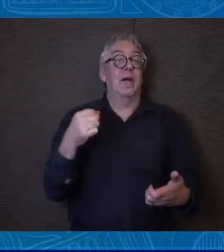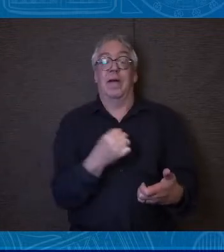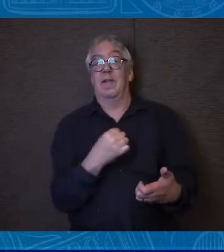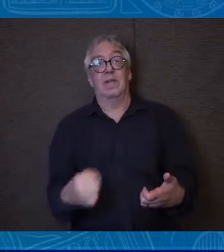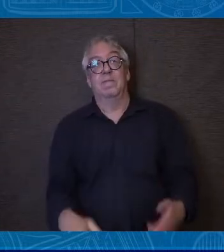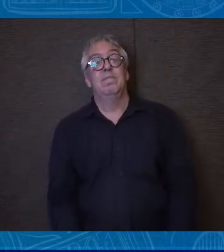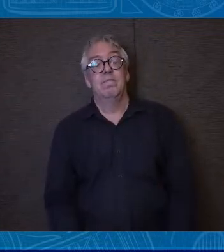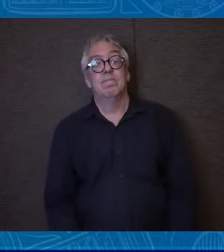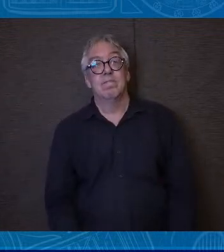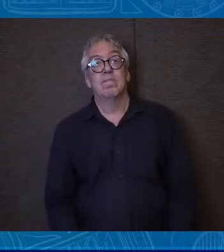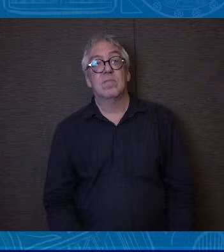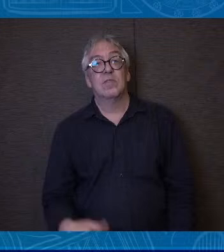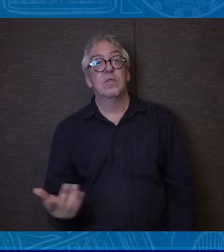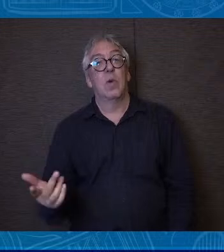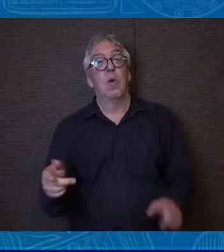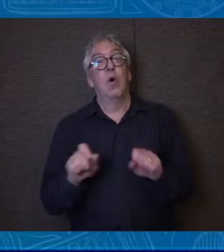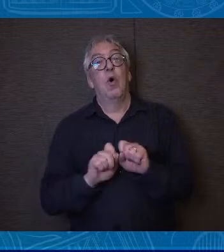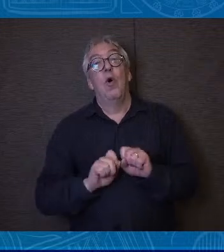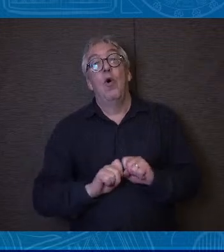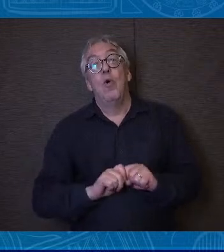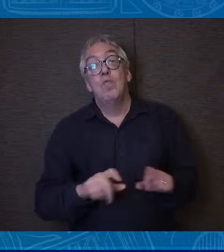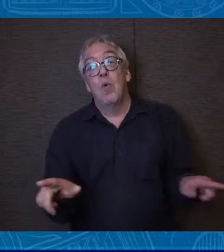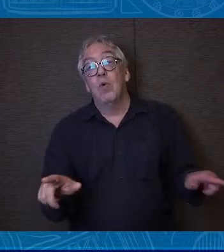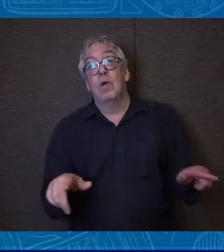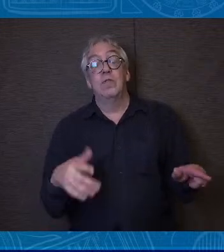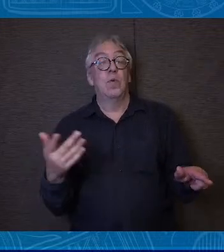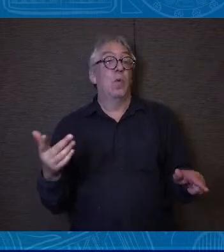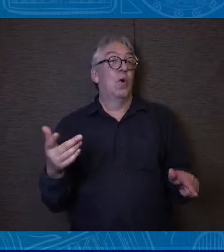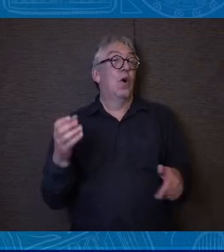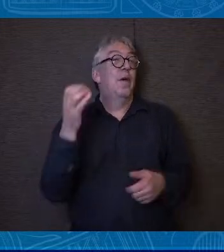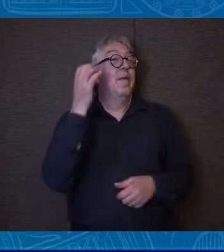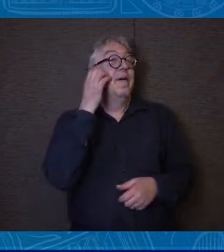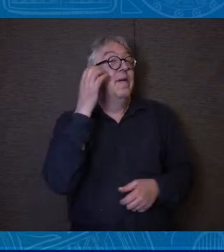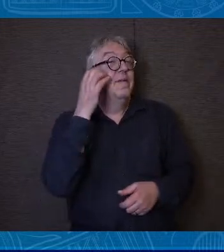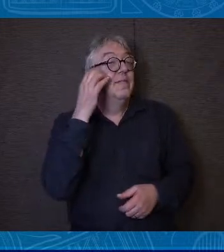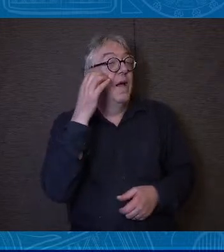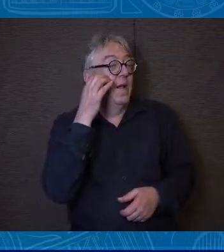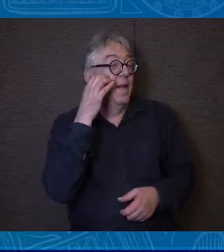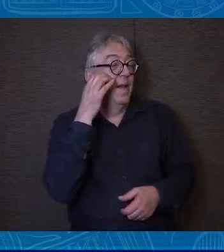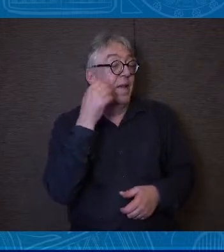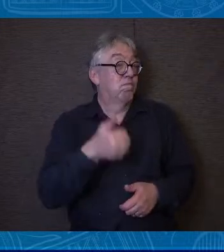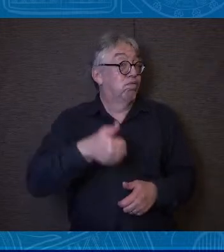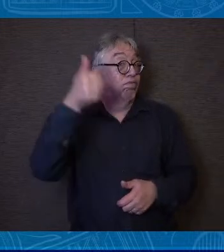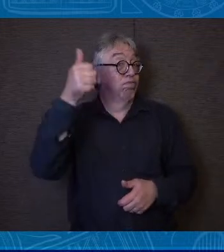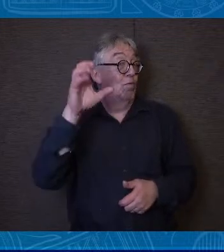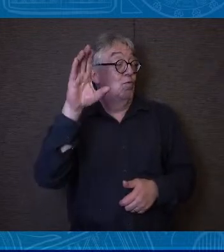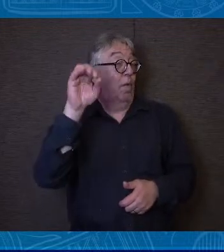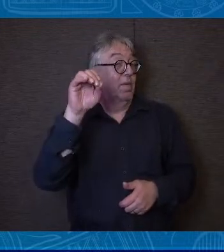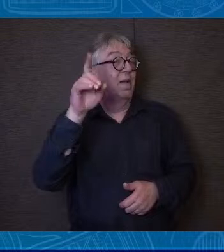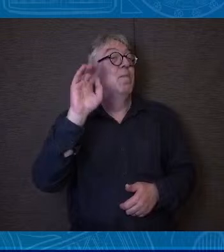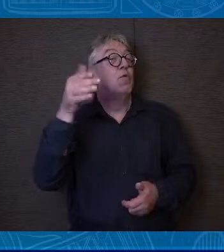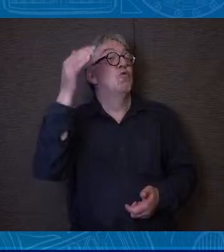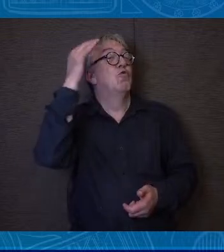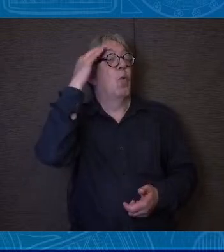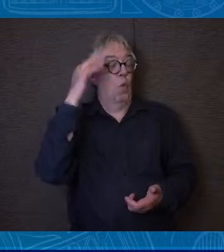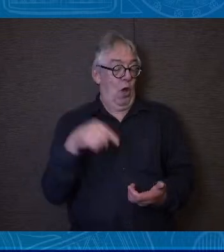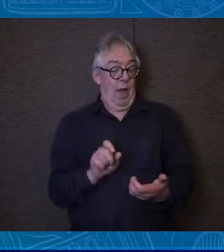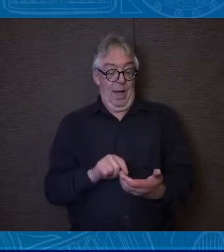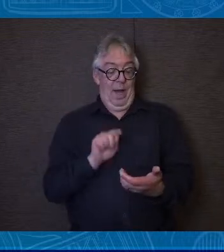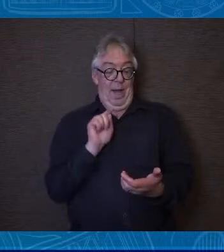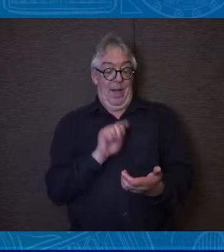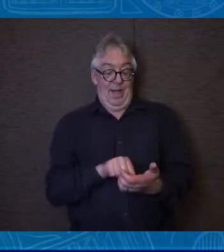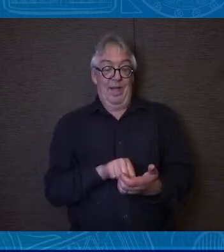or even the broadcast stations to know, that this particular message is legitimate.